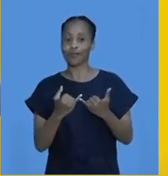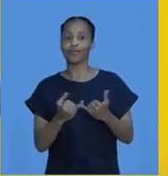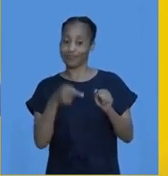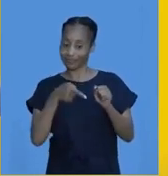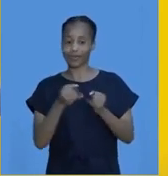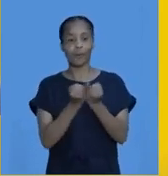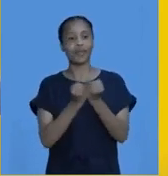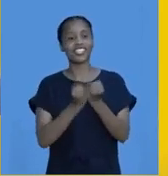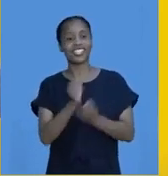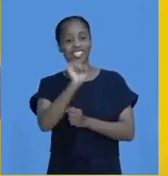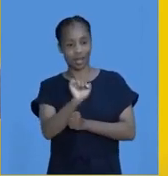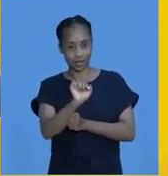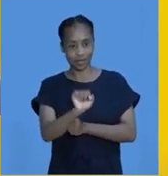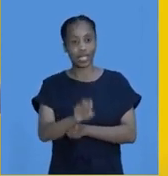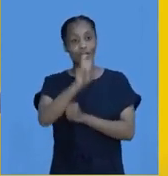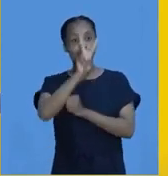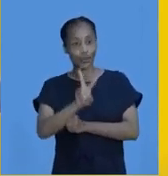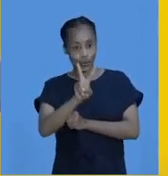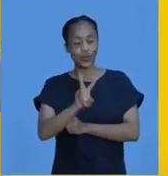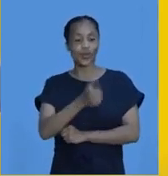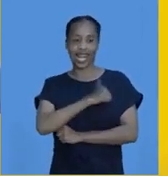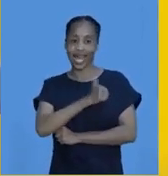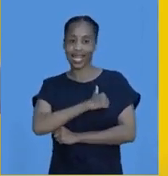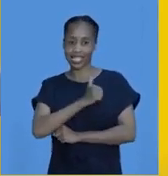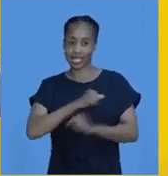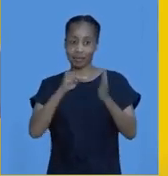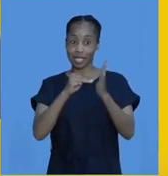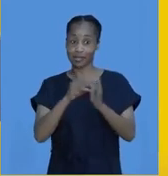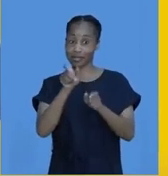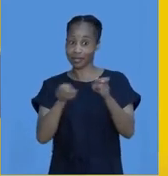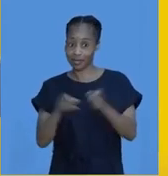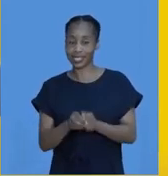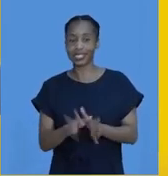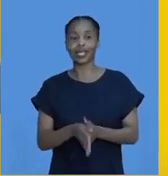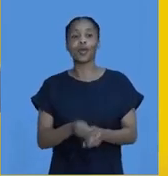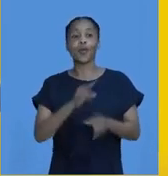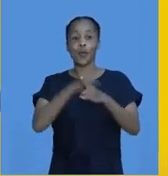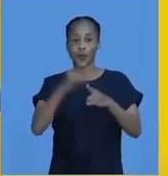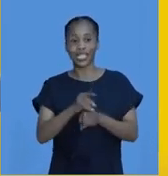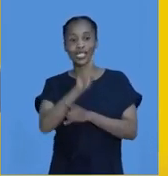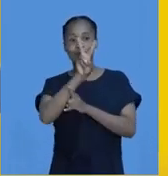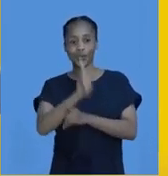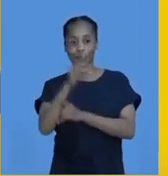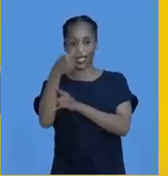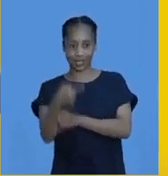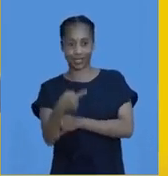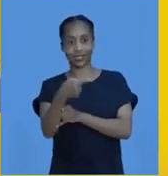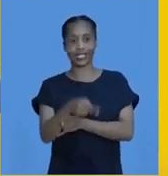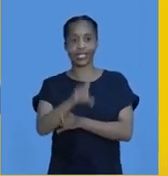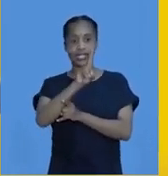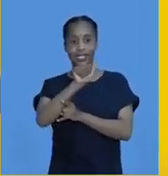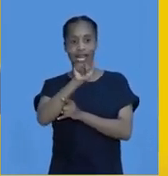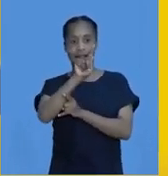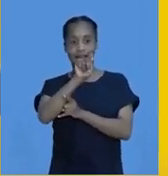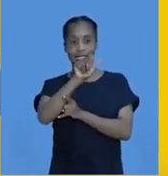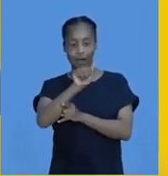WazoWinner competition, where 2 lucky matriculants stand a chance to win 2 gigs of data. All you need to do to enter is head on